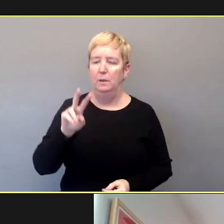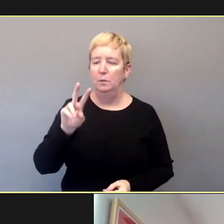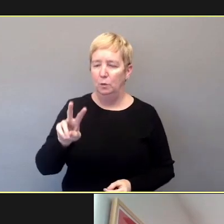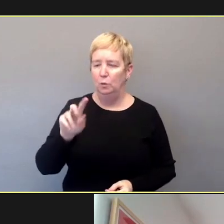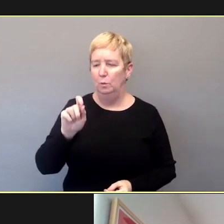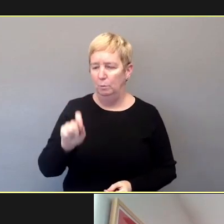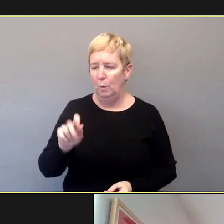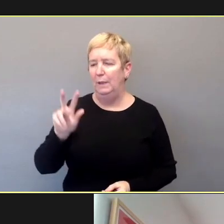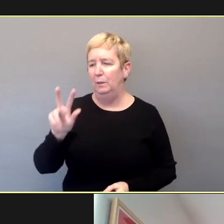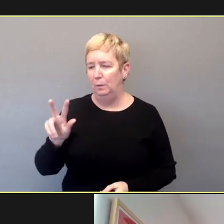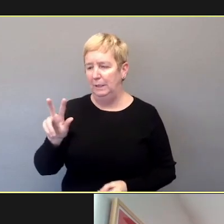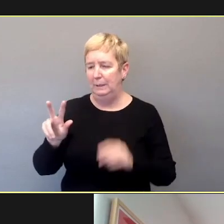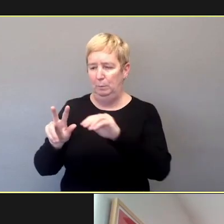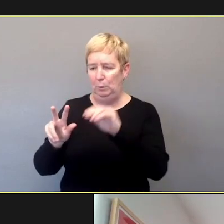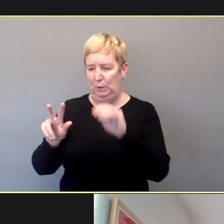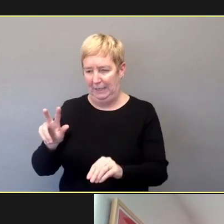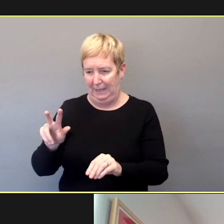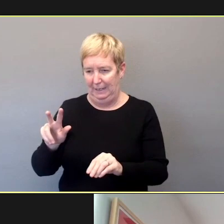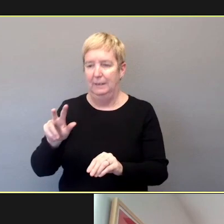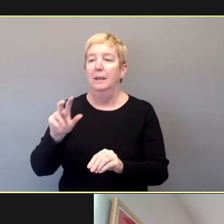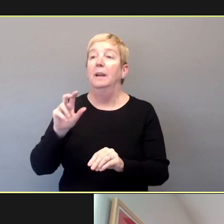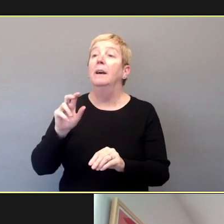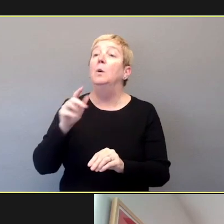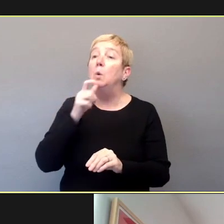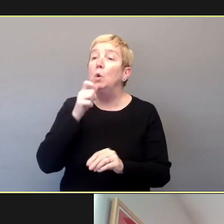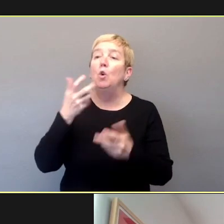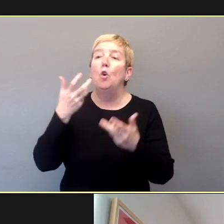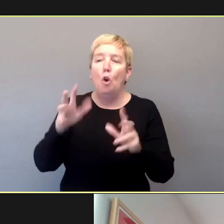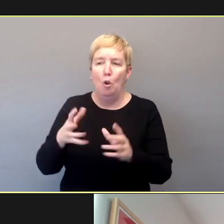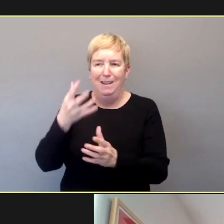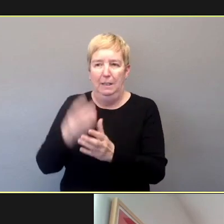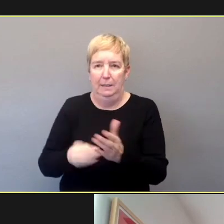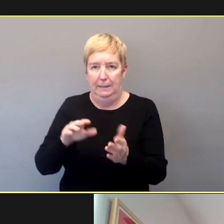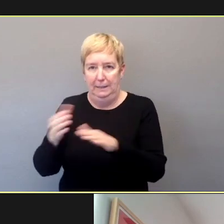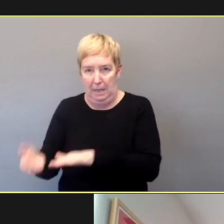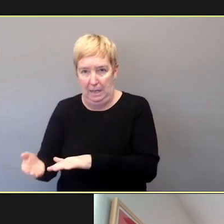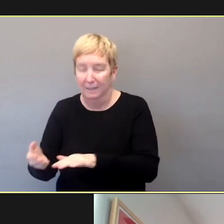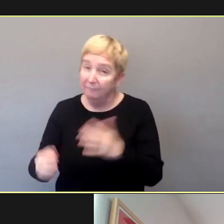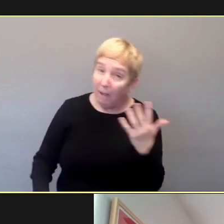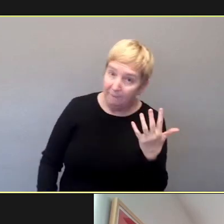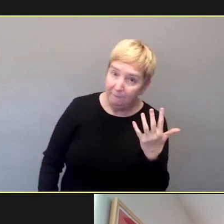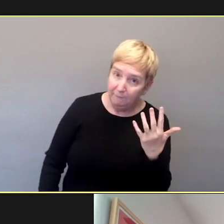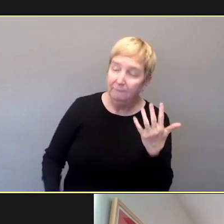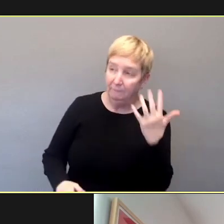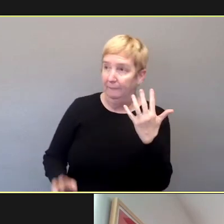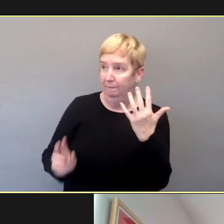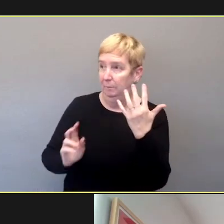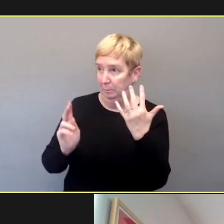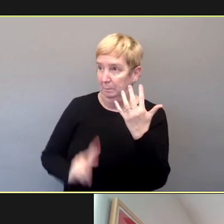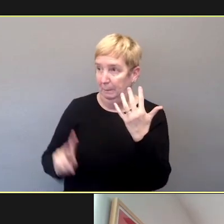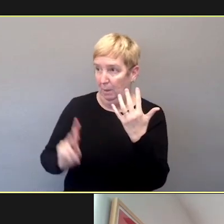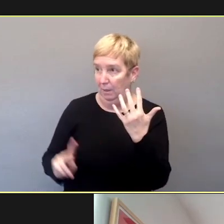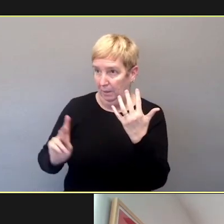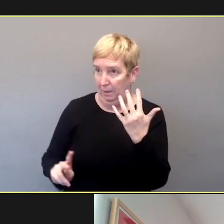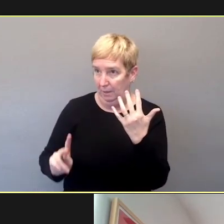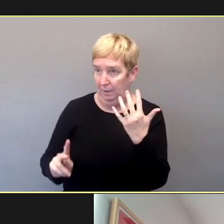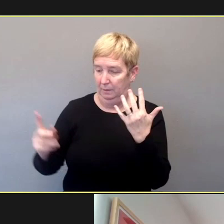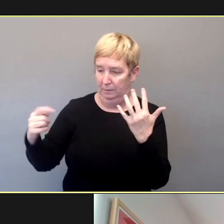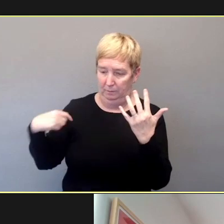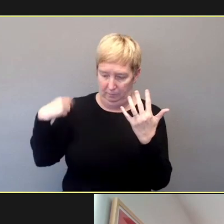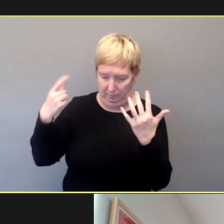2.3% of the deaths, which was really only five deaths in the